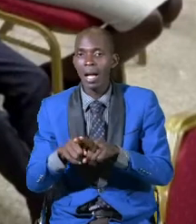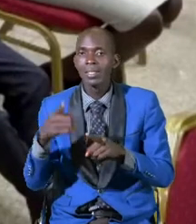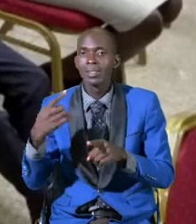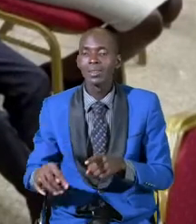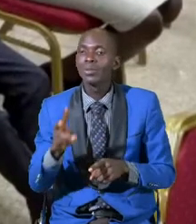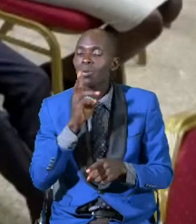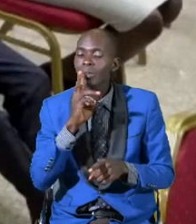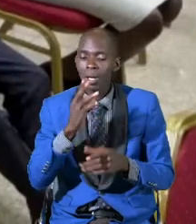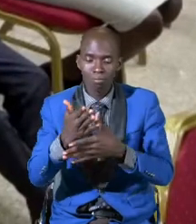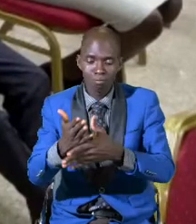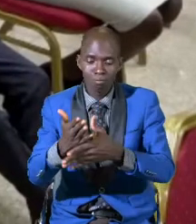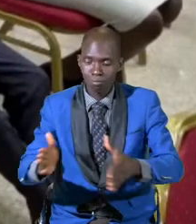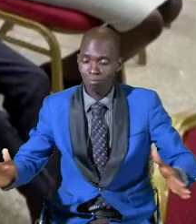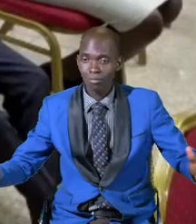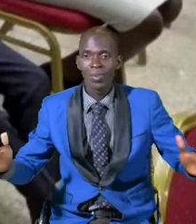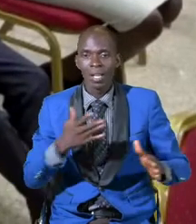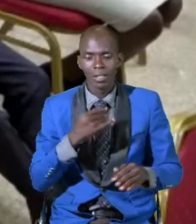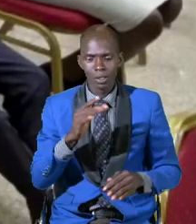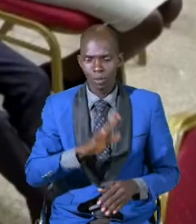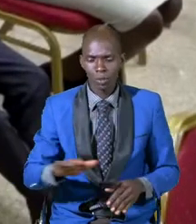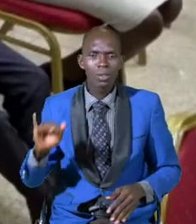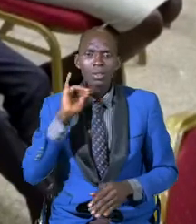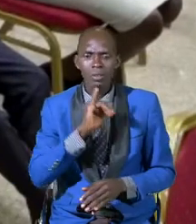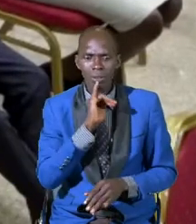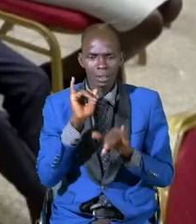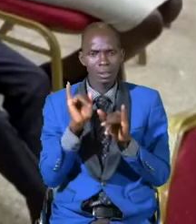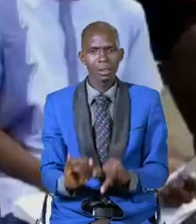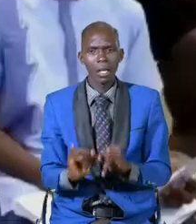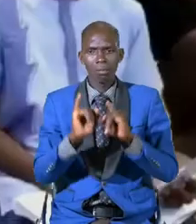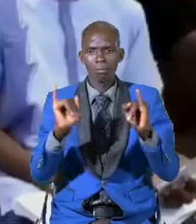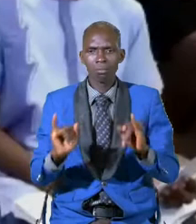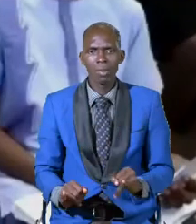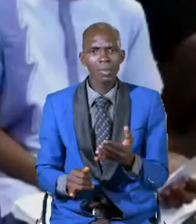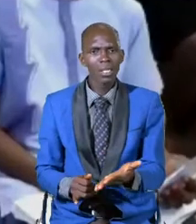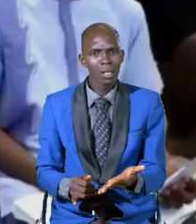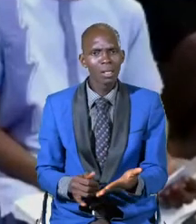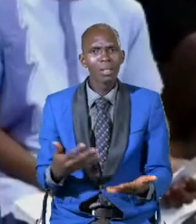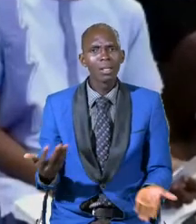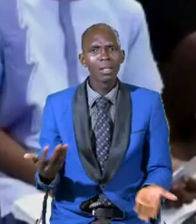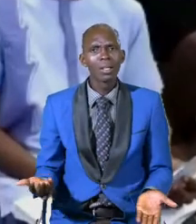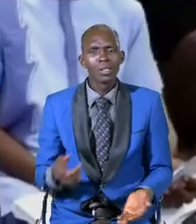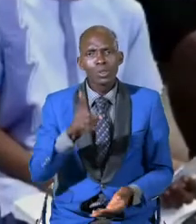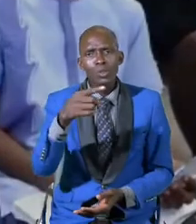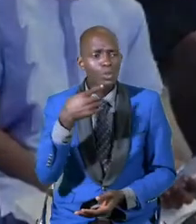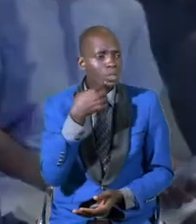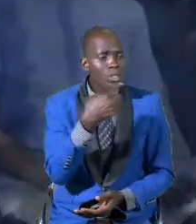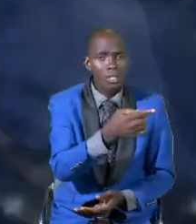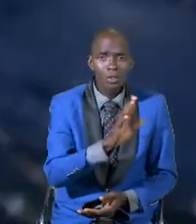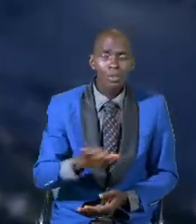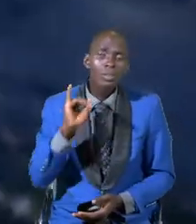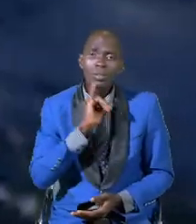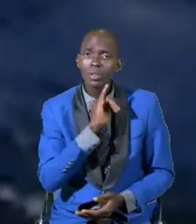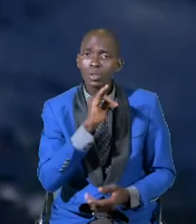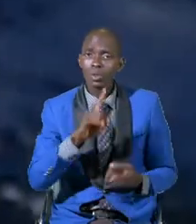of Israel were still standing there. Tell them, you told them to stand still. There is no action